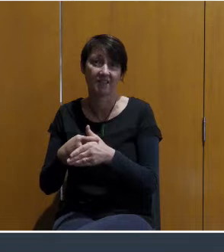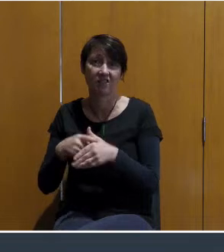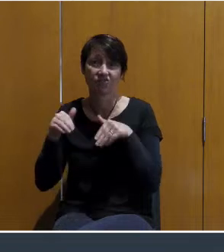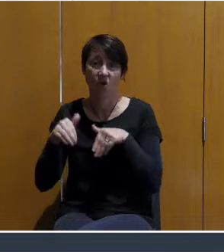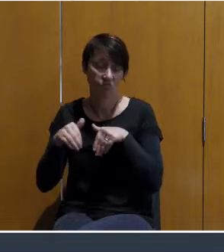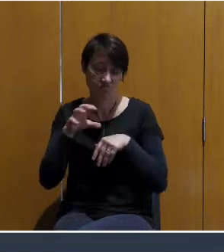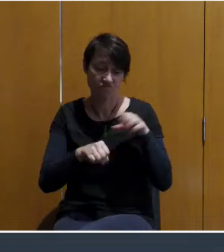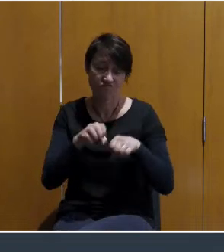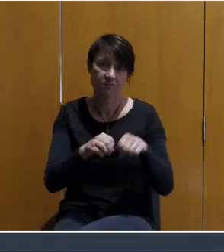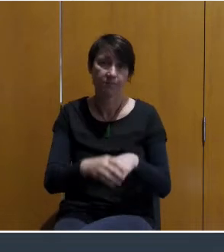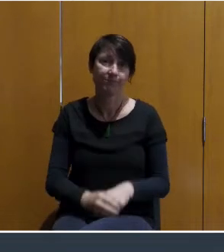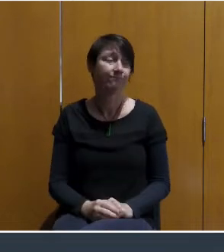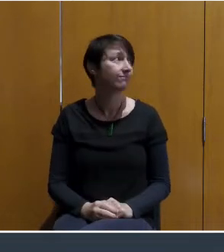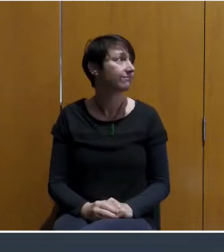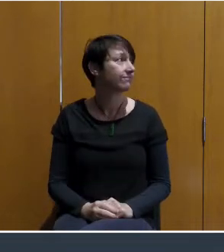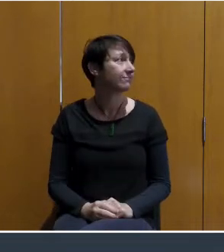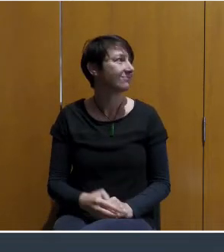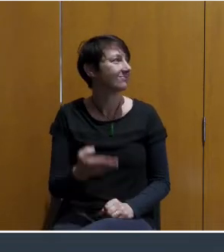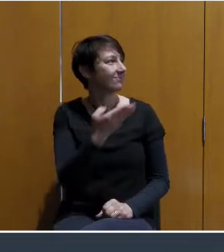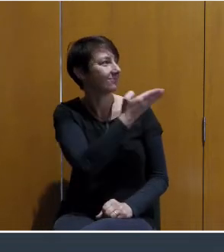So Mum watching the chick.